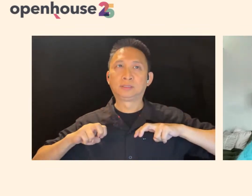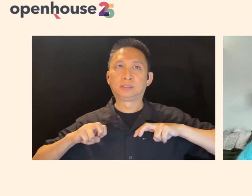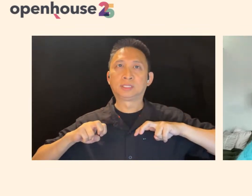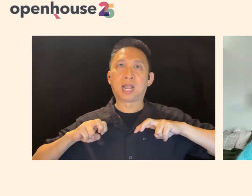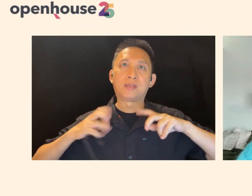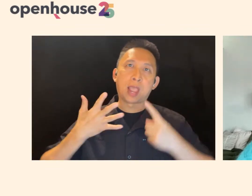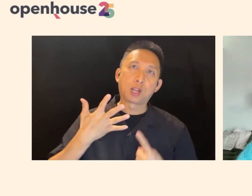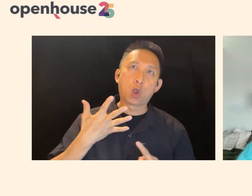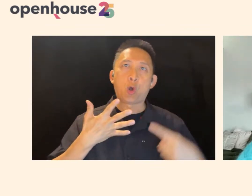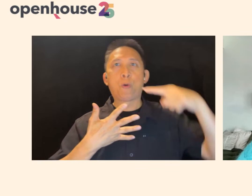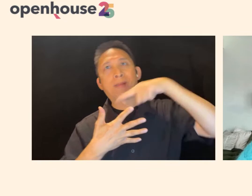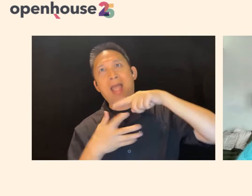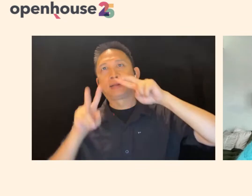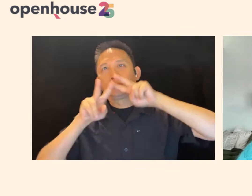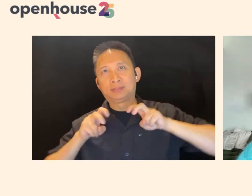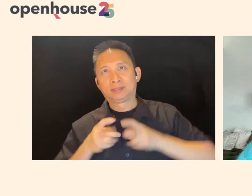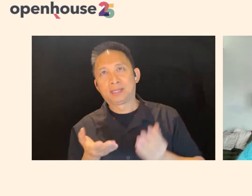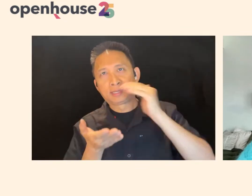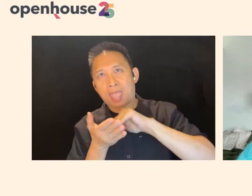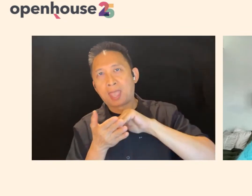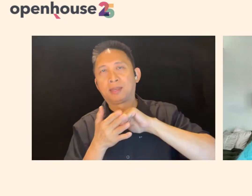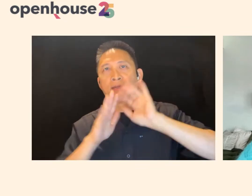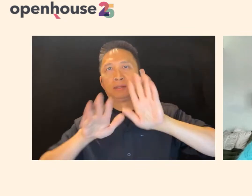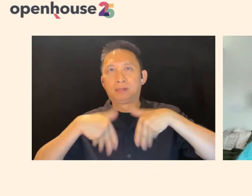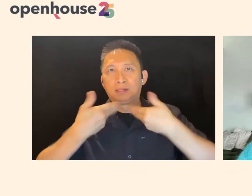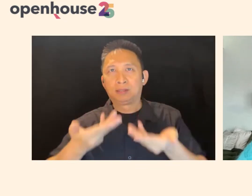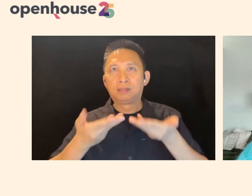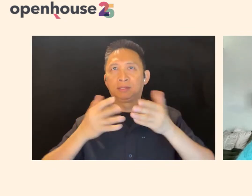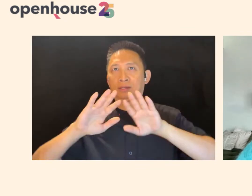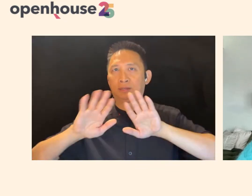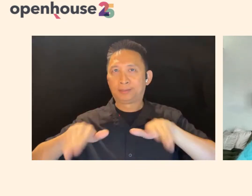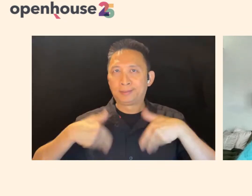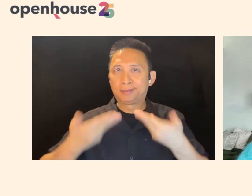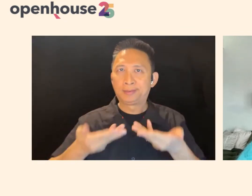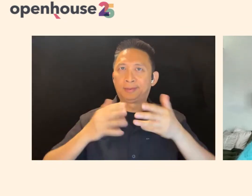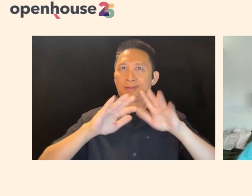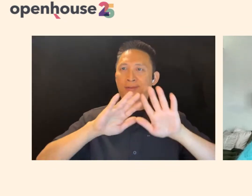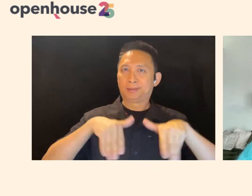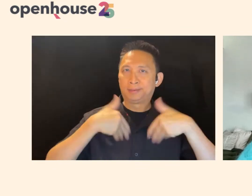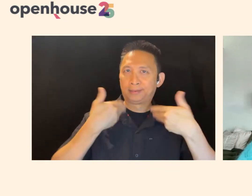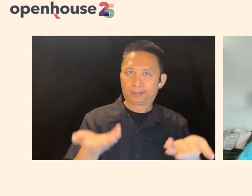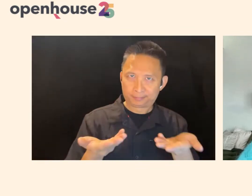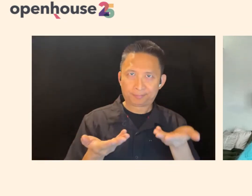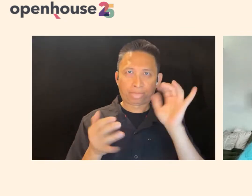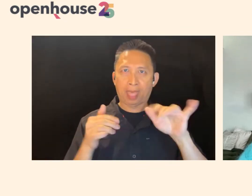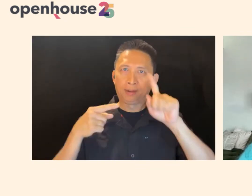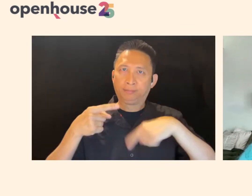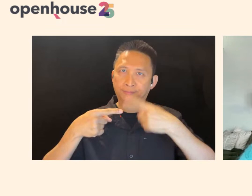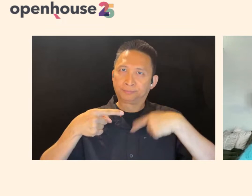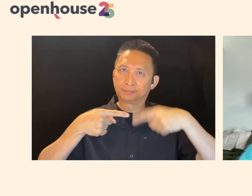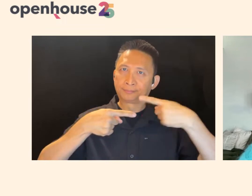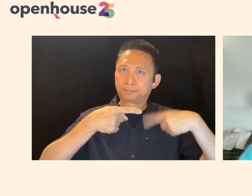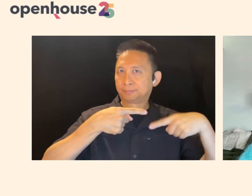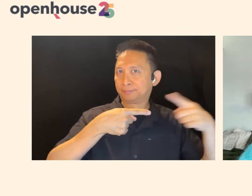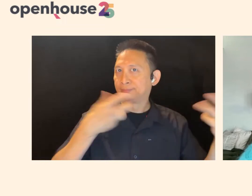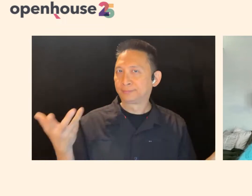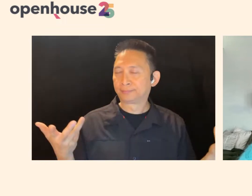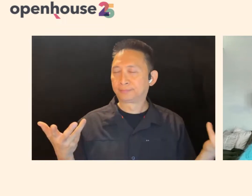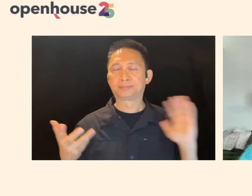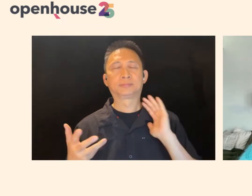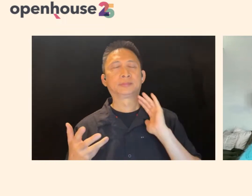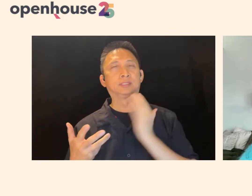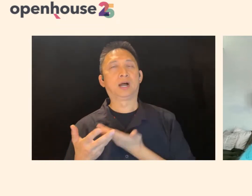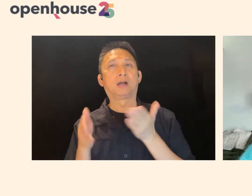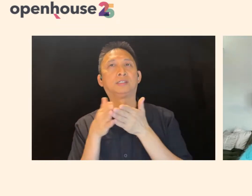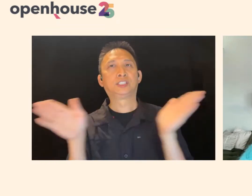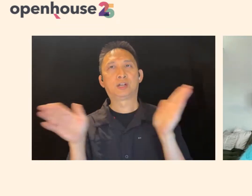do was, for our general structure, which I'm so grateful for some